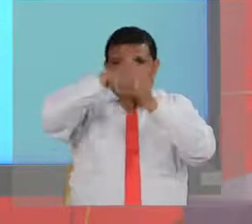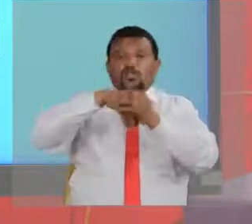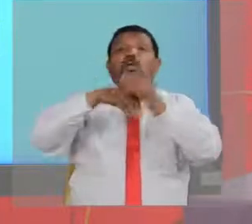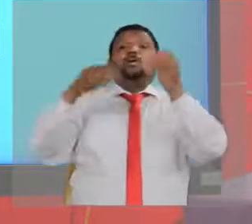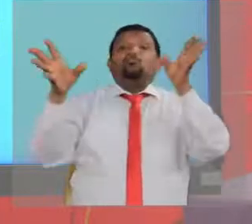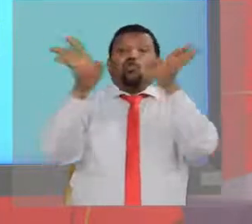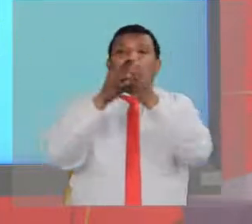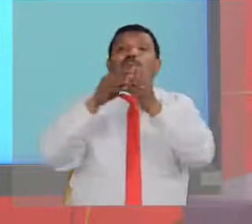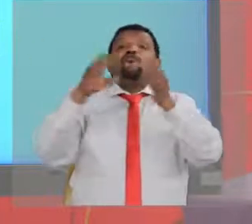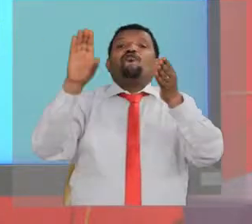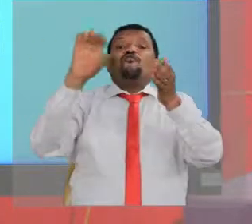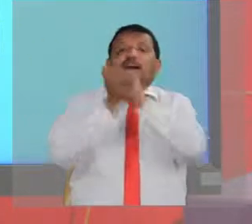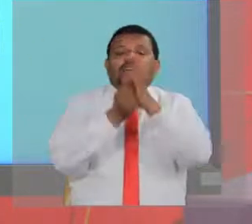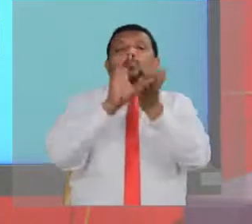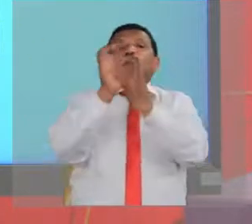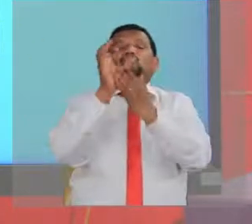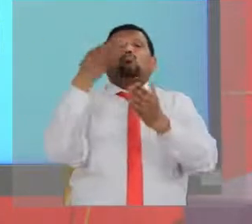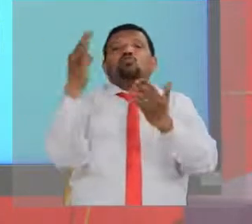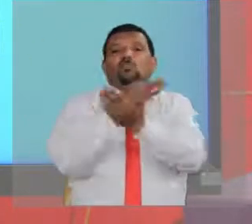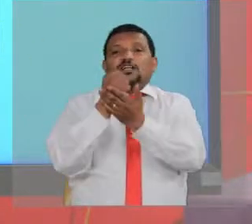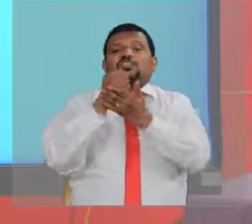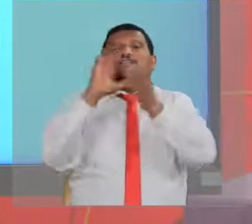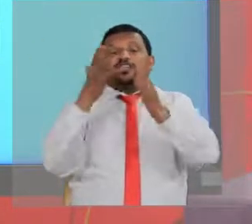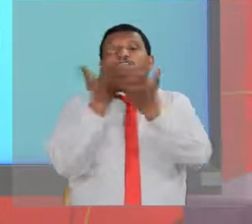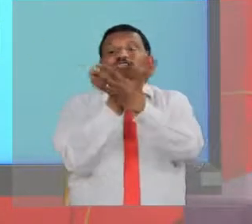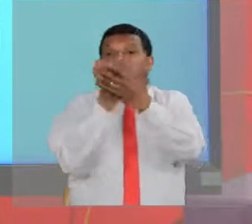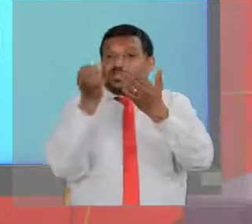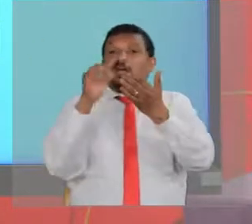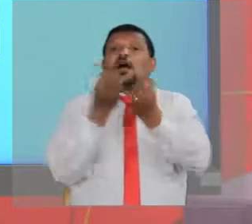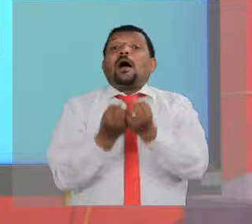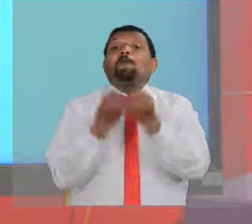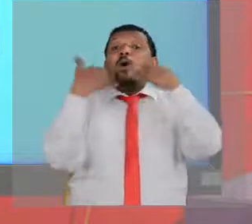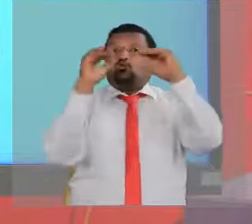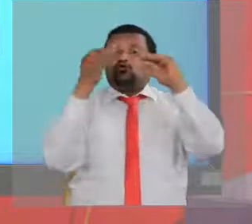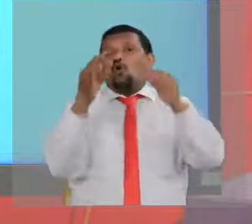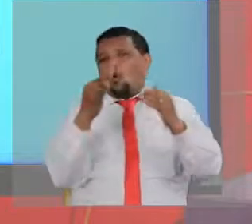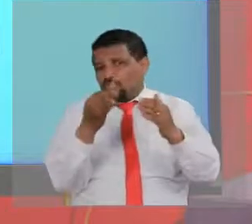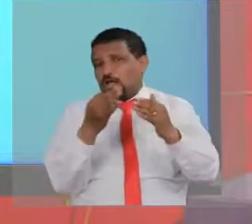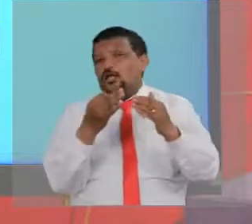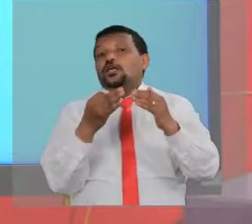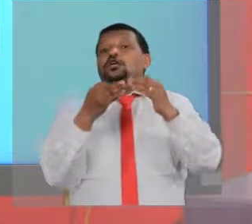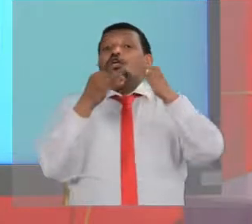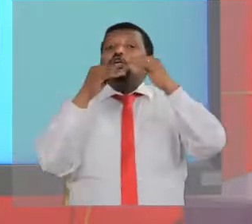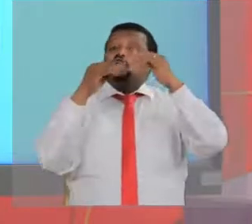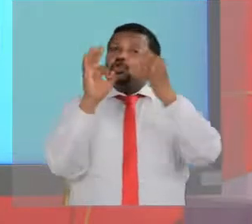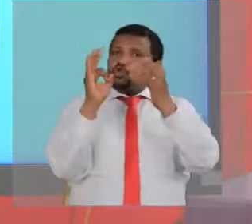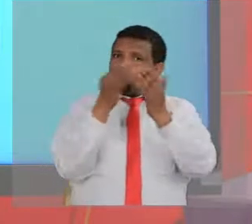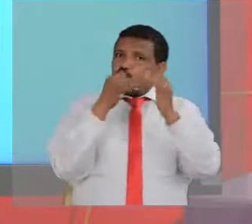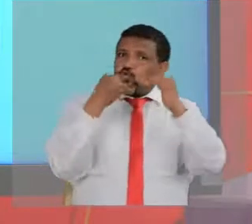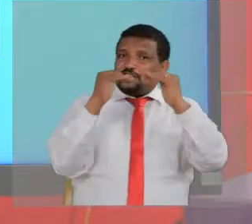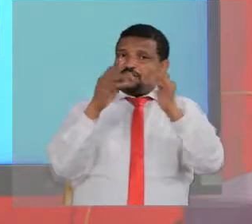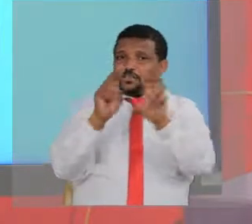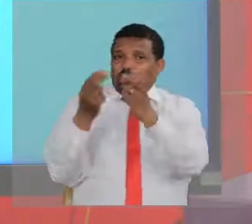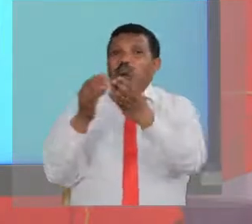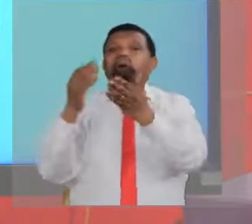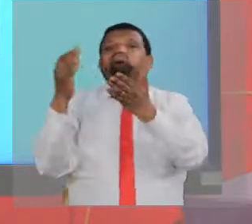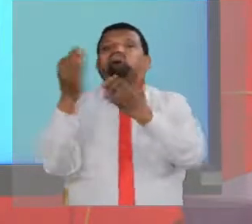for the change in the amount of unit produced or the quantity produced.